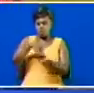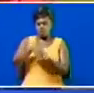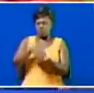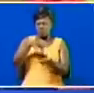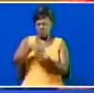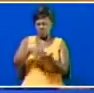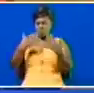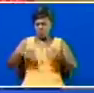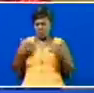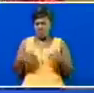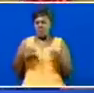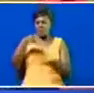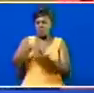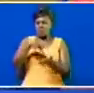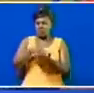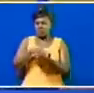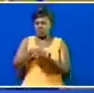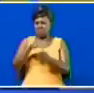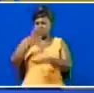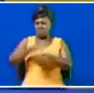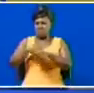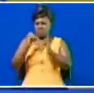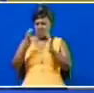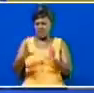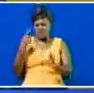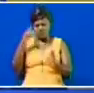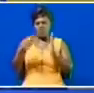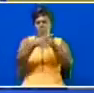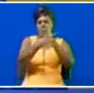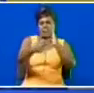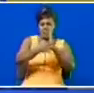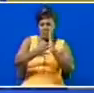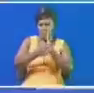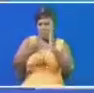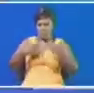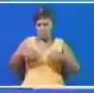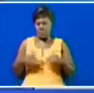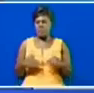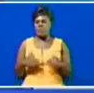surface is a big disadvantage to skillful players.